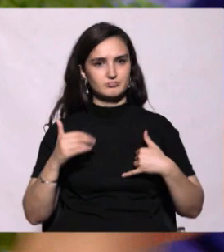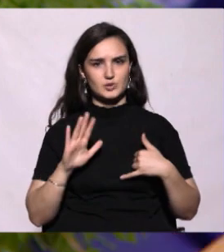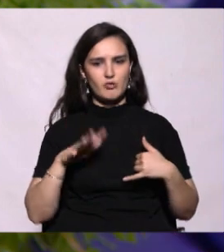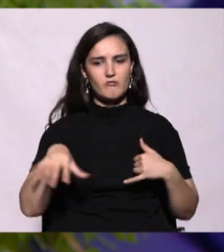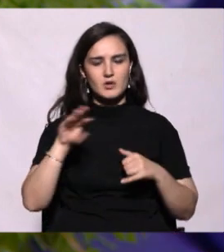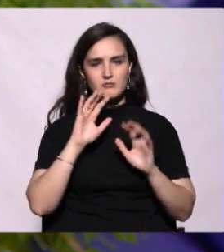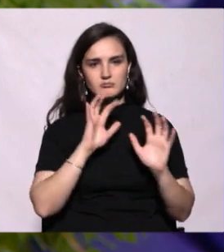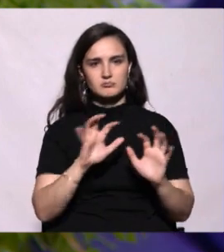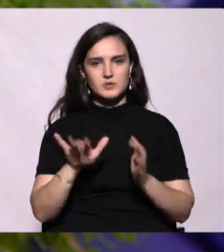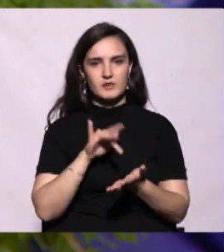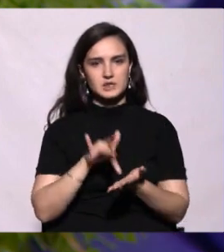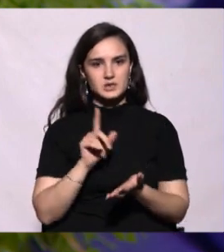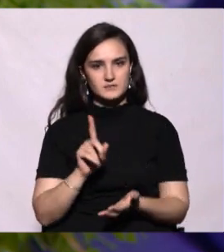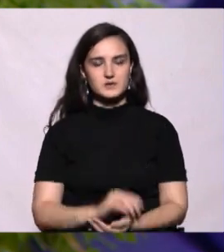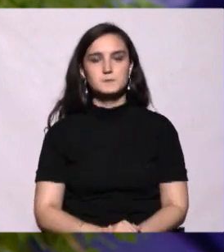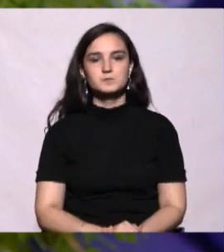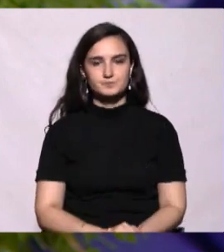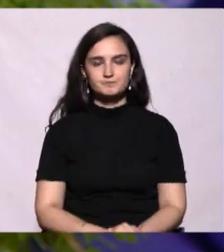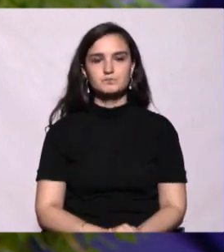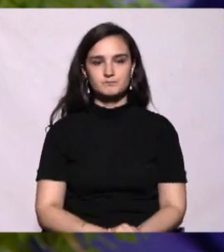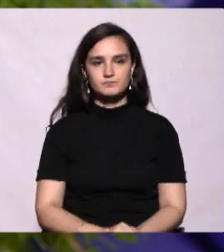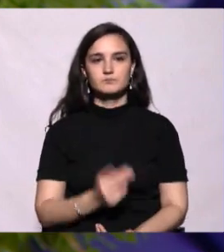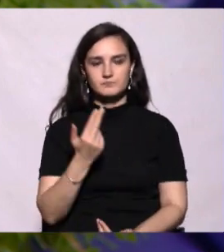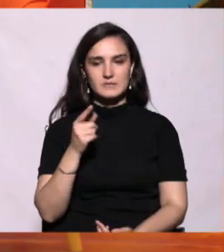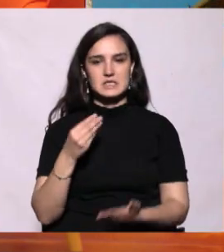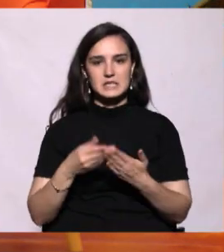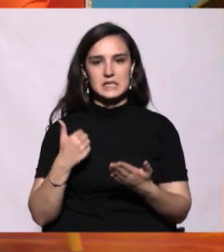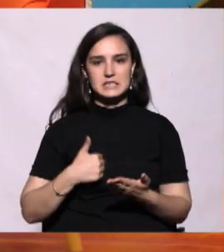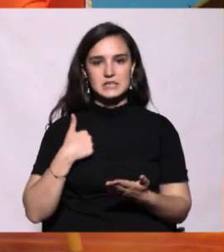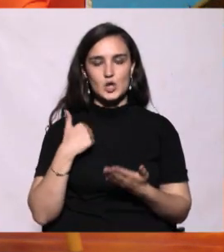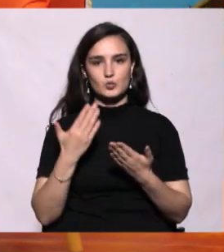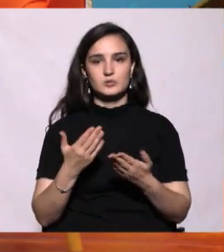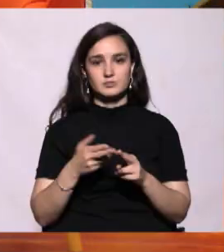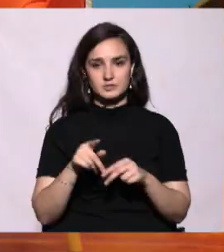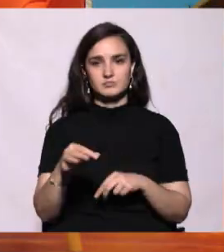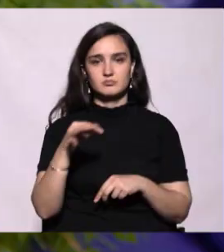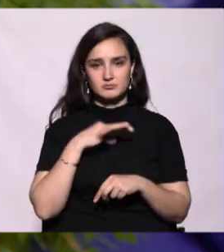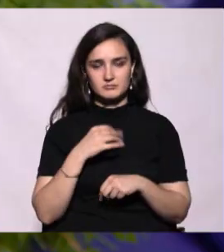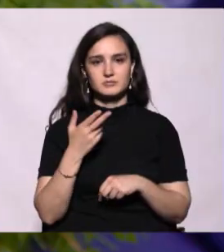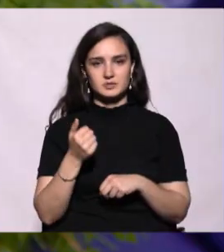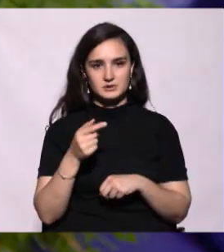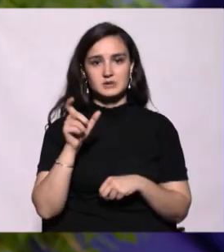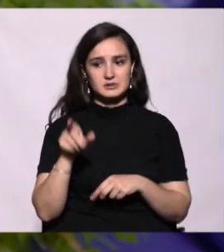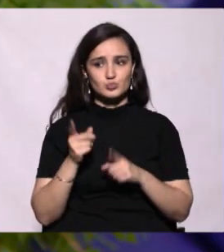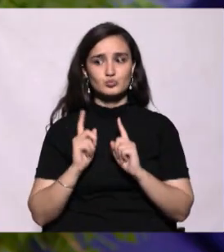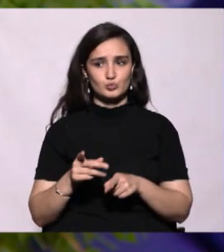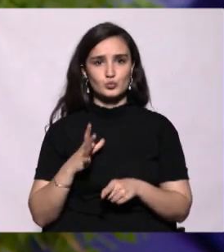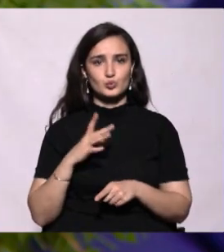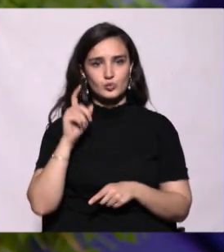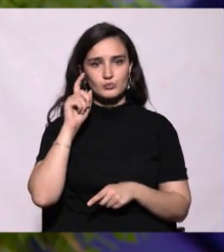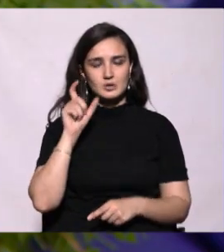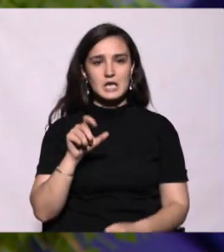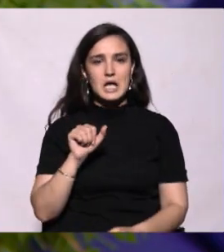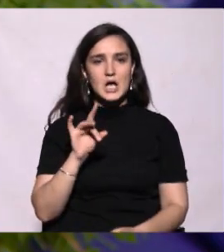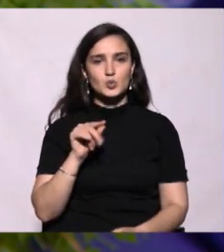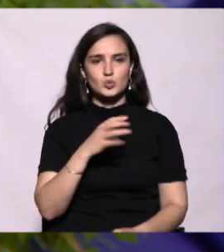for the whole country. That sounds like an honorable king, indeed. Yes, and according to your answer, Mr. Arthur was really an honorable king,